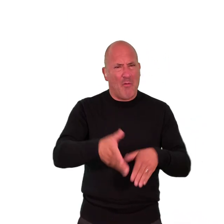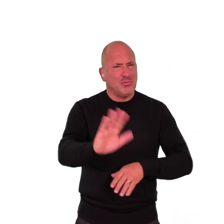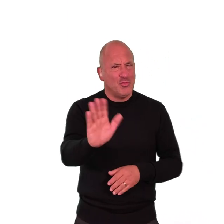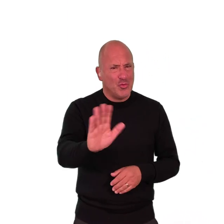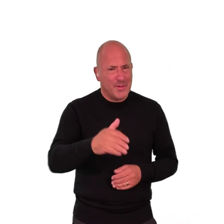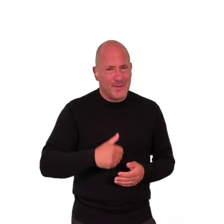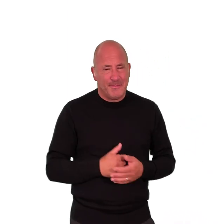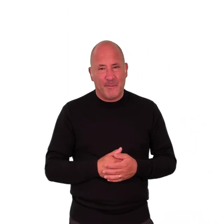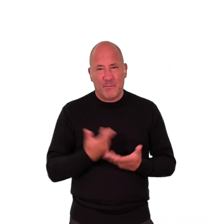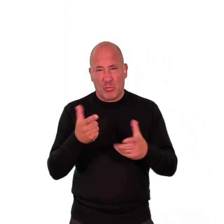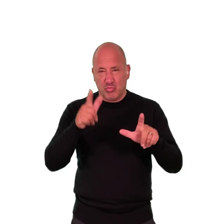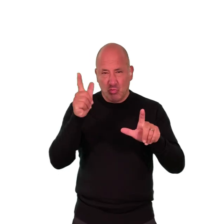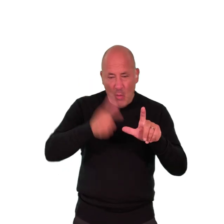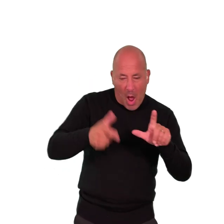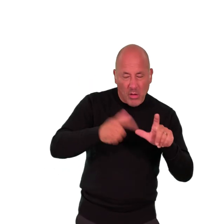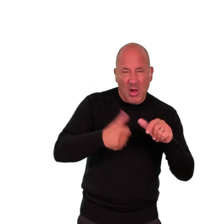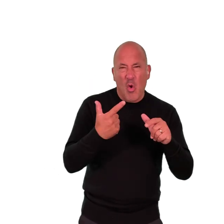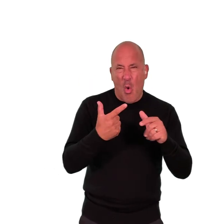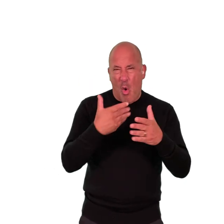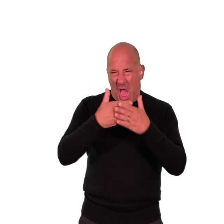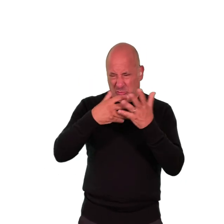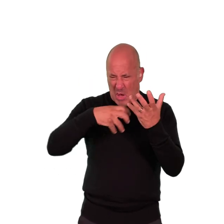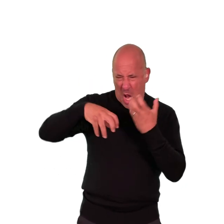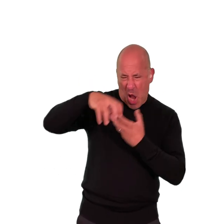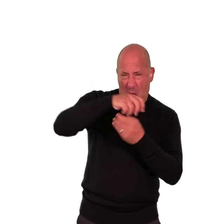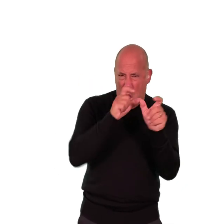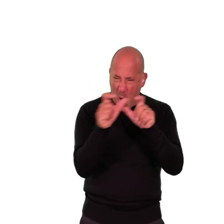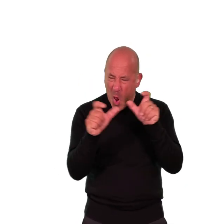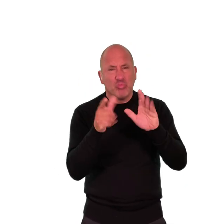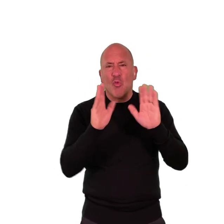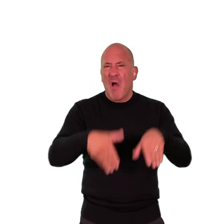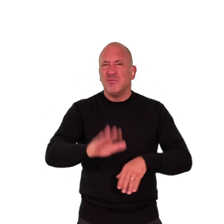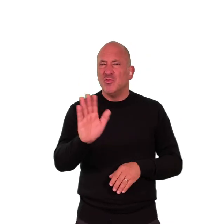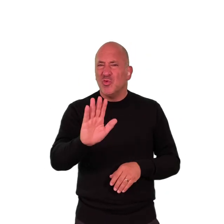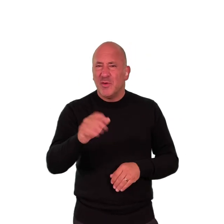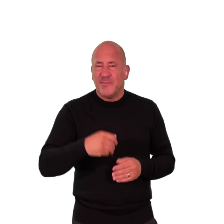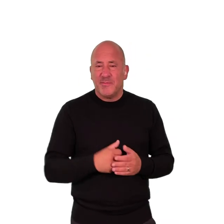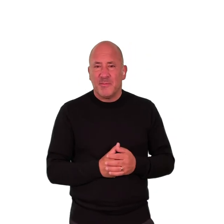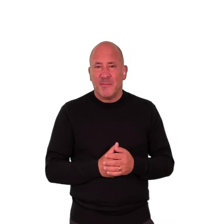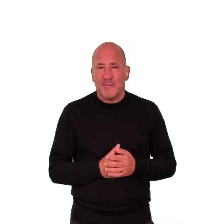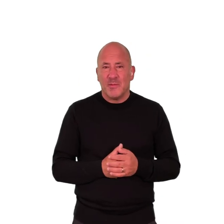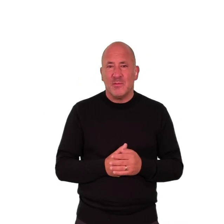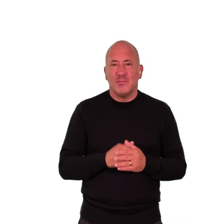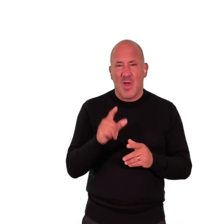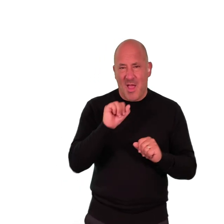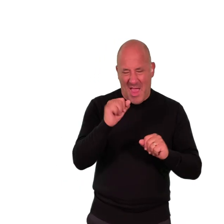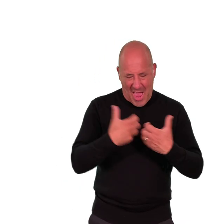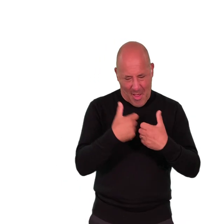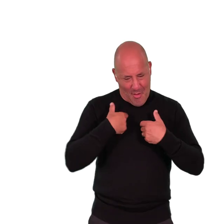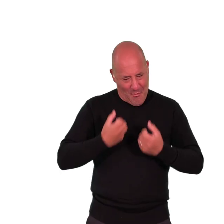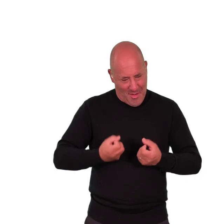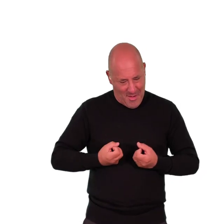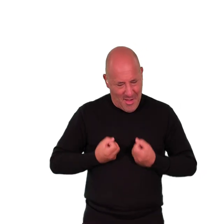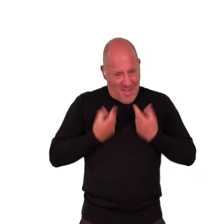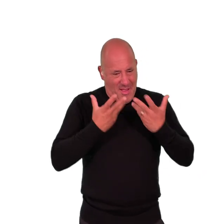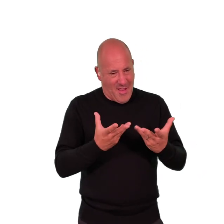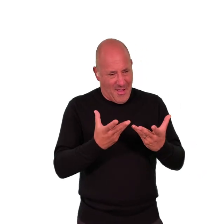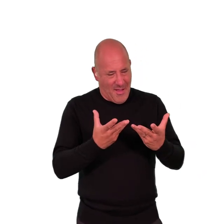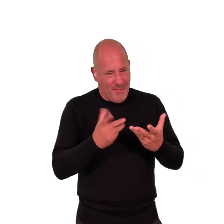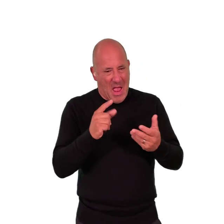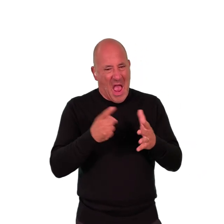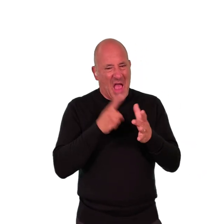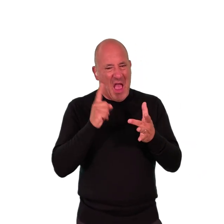to change your language in a way that doesn't feel authentic. You really don't need to use jargon or complicated